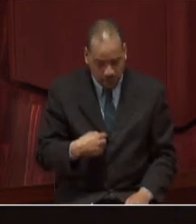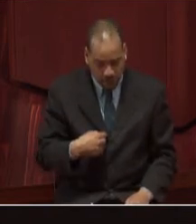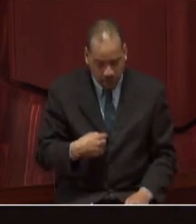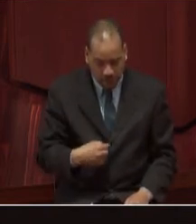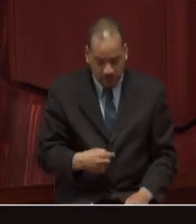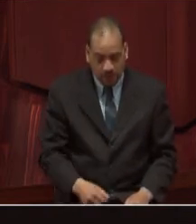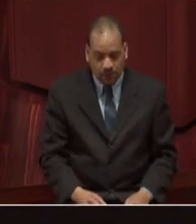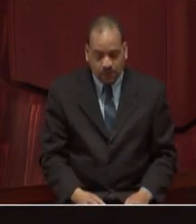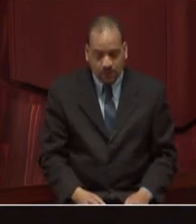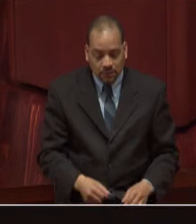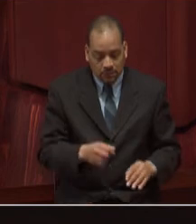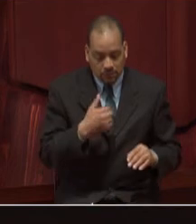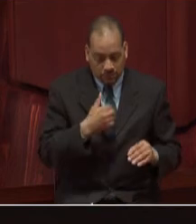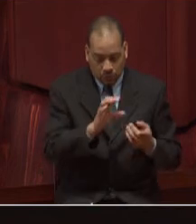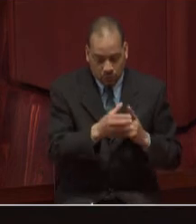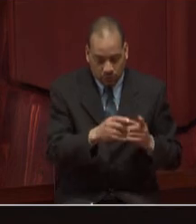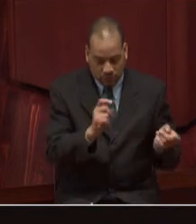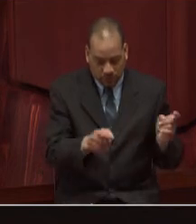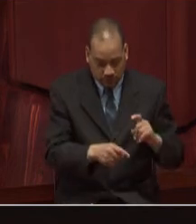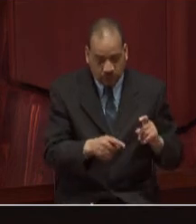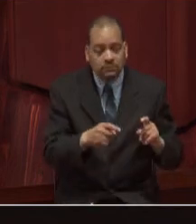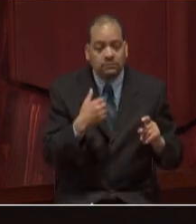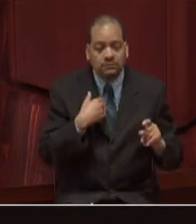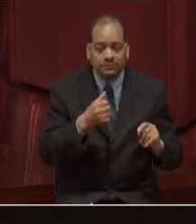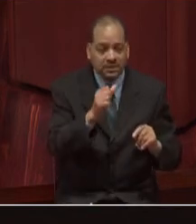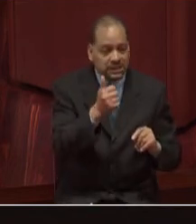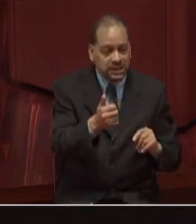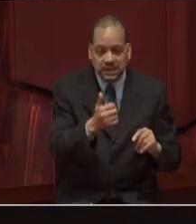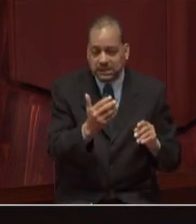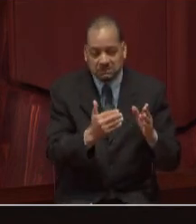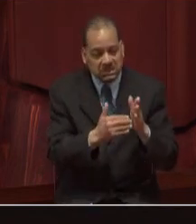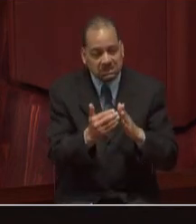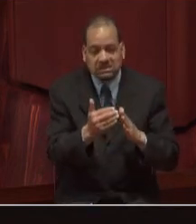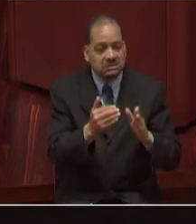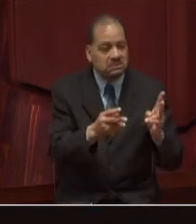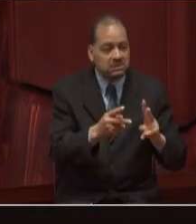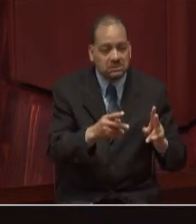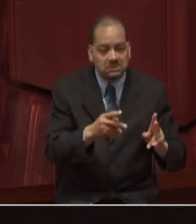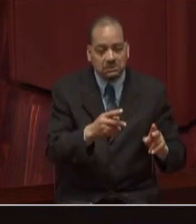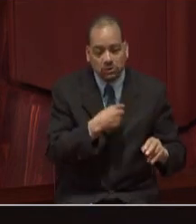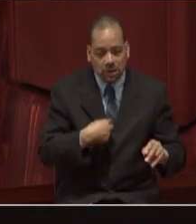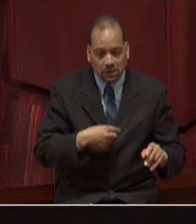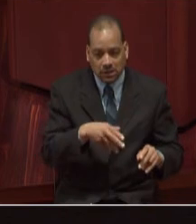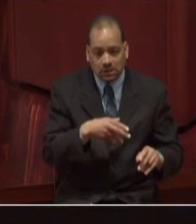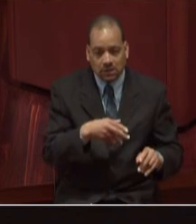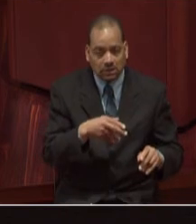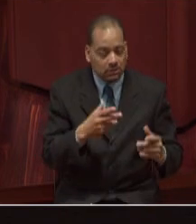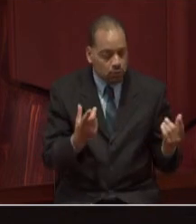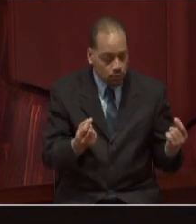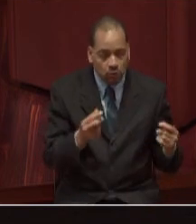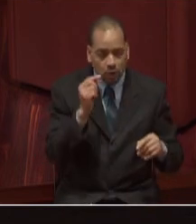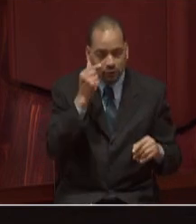Cultural Revolution that literally tens of millions of its own people. Now, consider the left wing in our